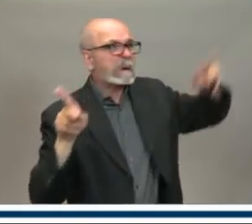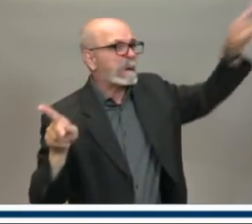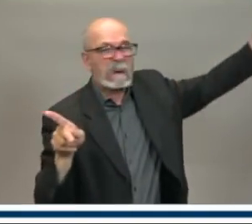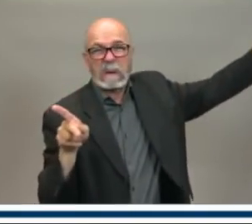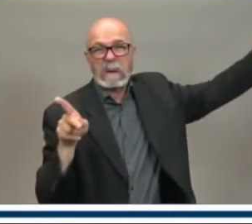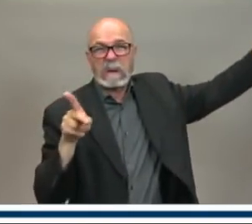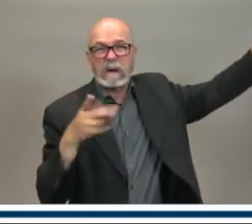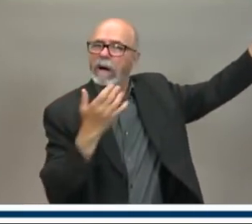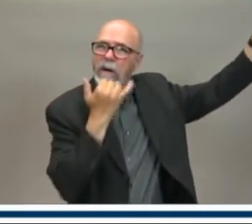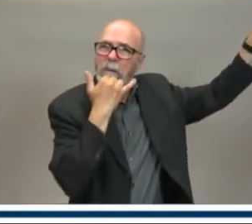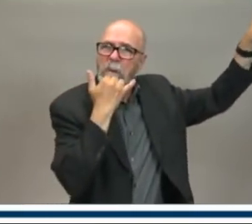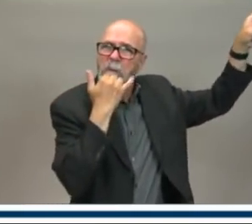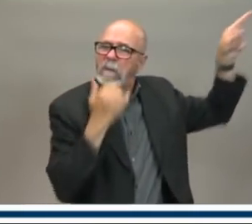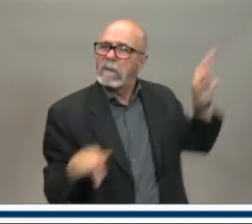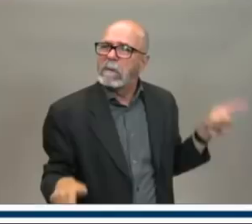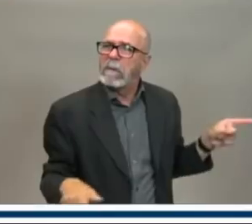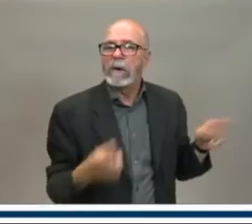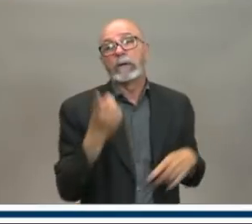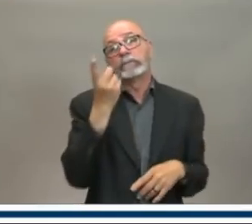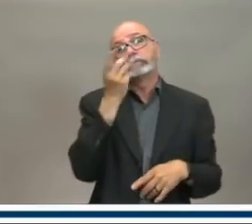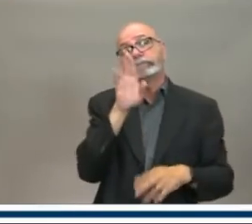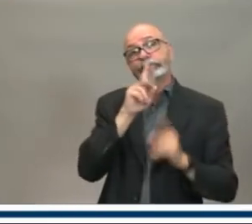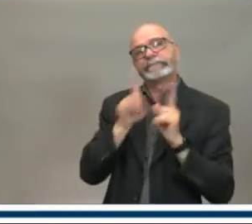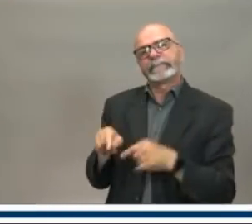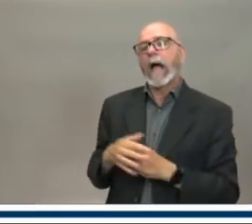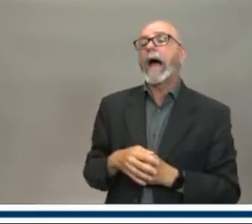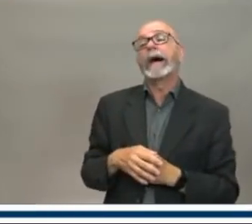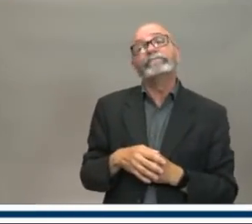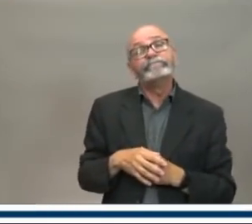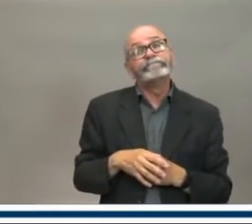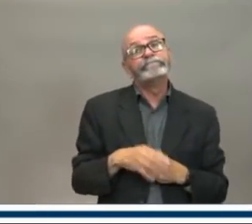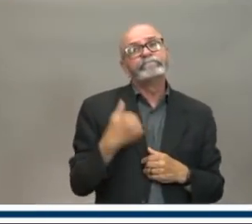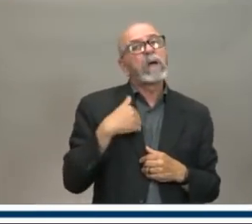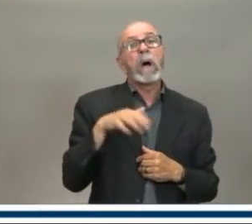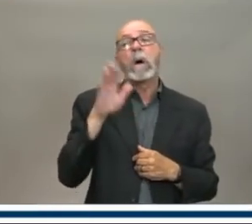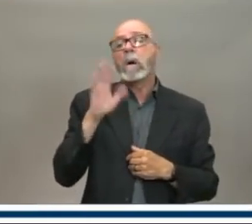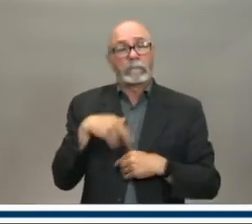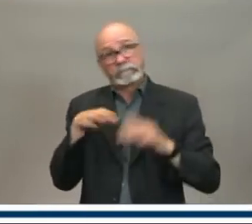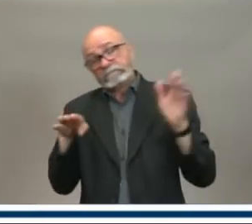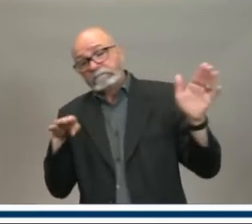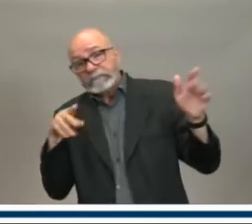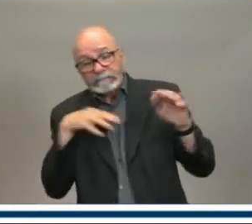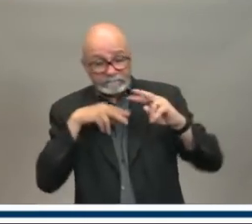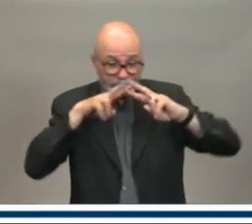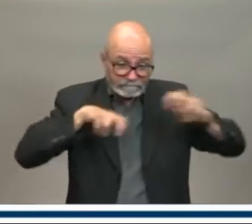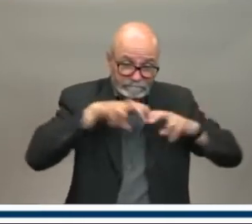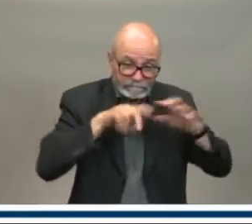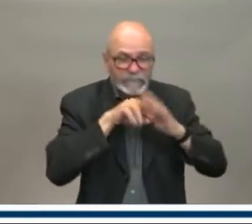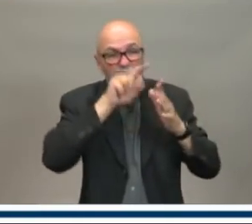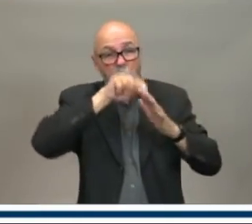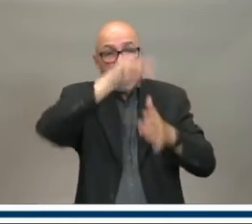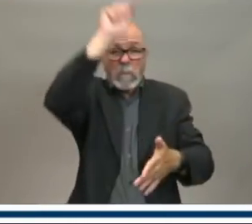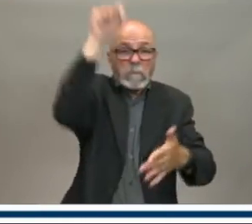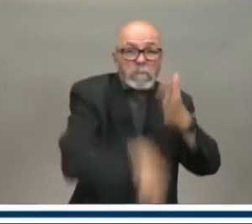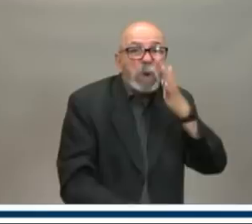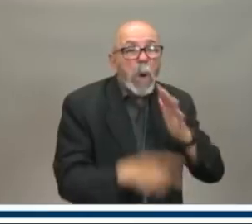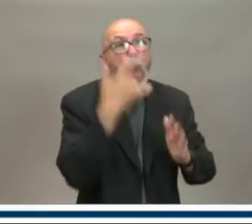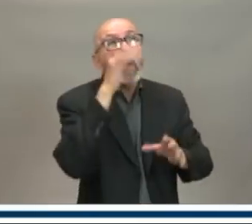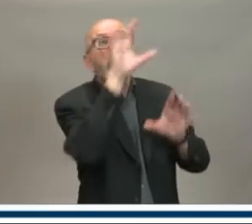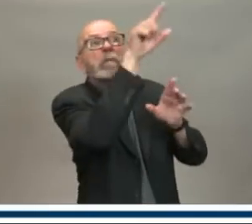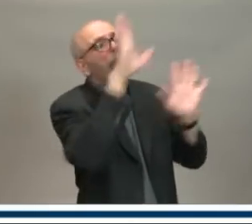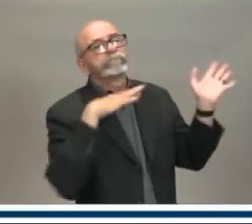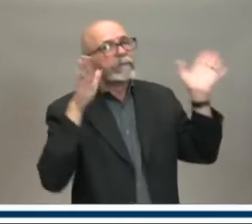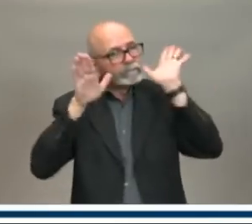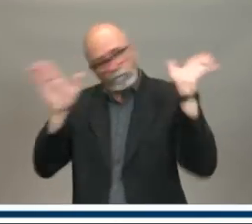I haven't looked in detail. I mean, I think my focus has been primarily on Nova Scotia and involved in national conversations